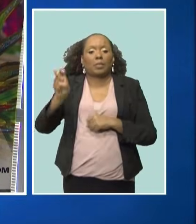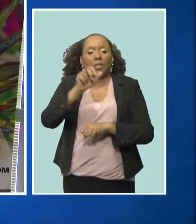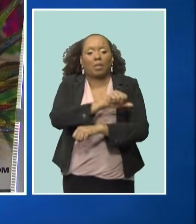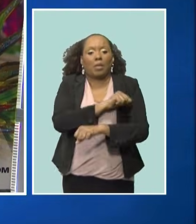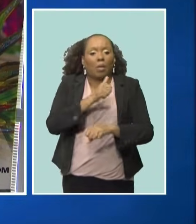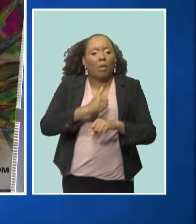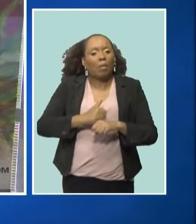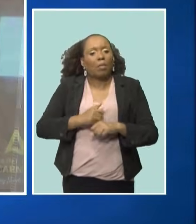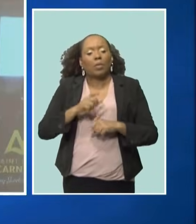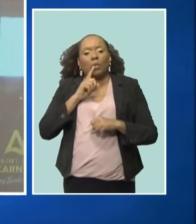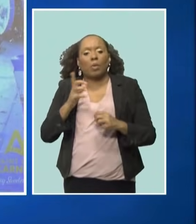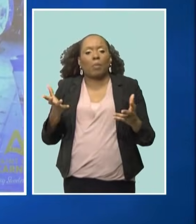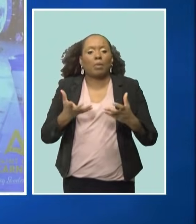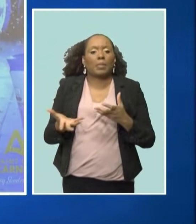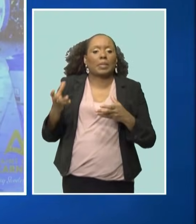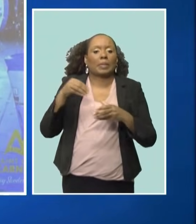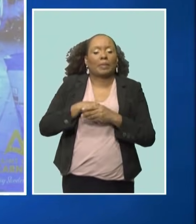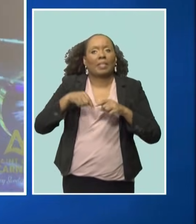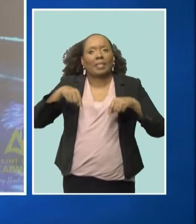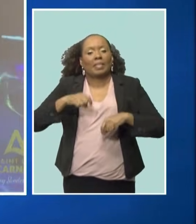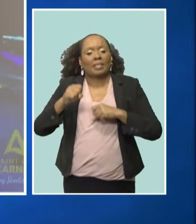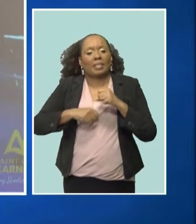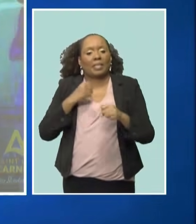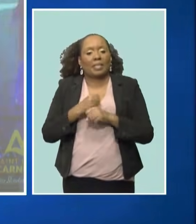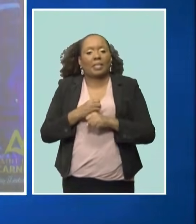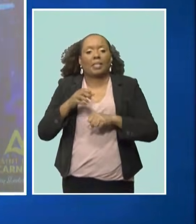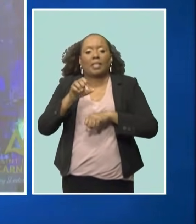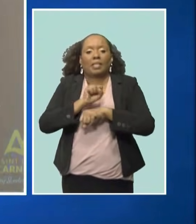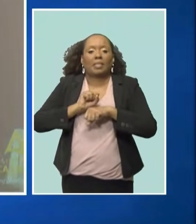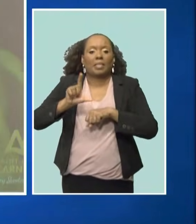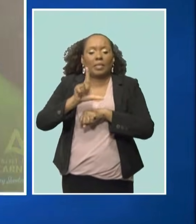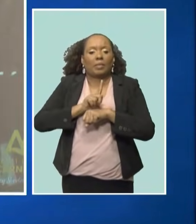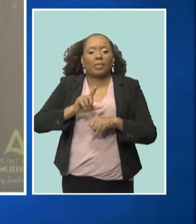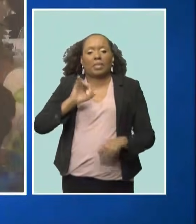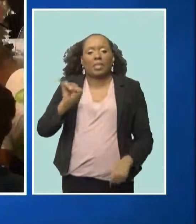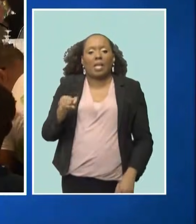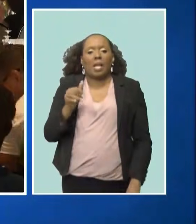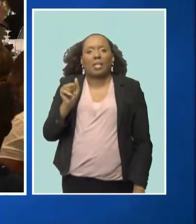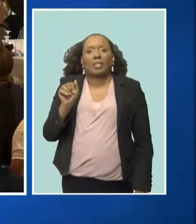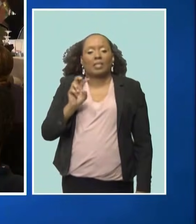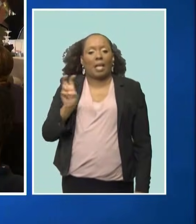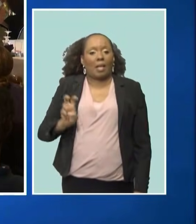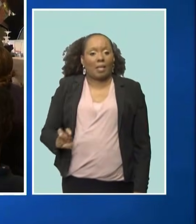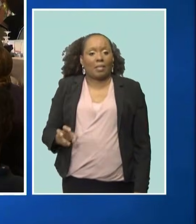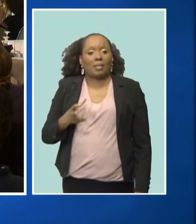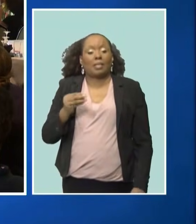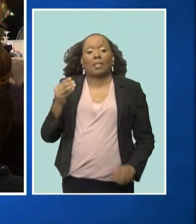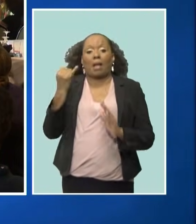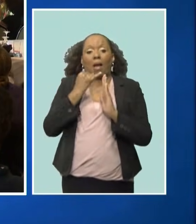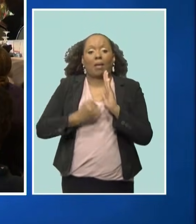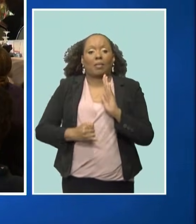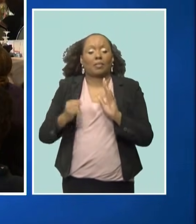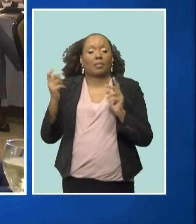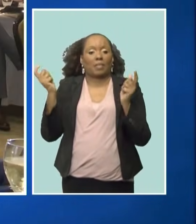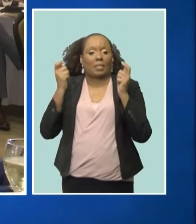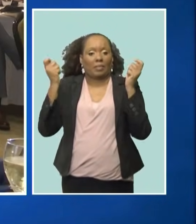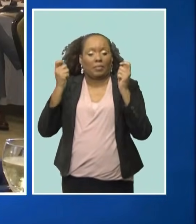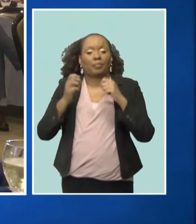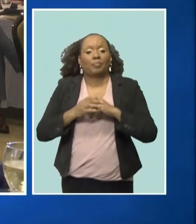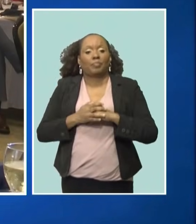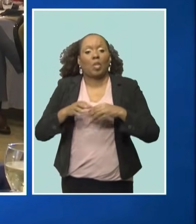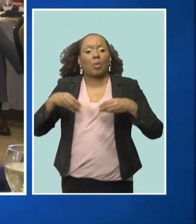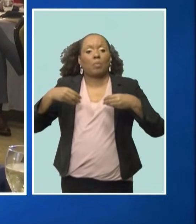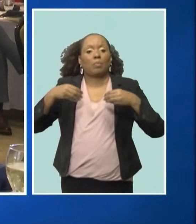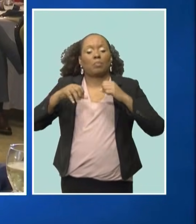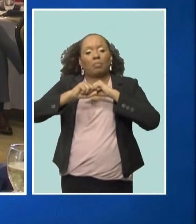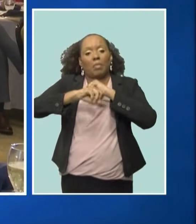capitalizing on that drive at this year's St. Lucia Jazz and Arts Festival. Marketing manager of the authority, Christopher Gustave,